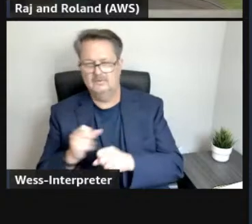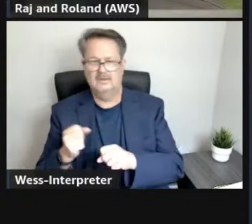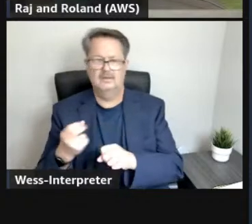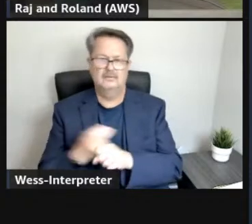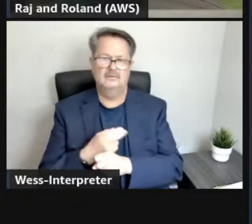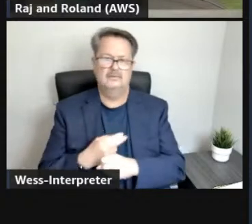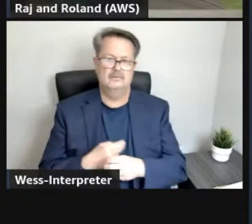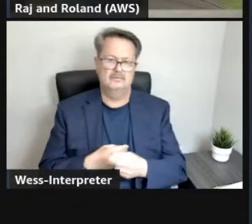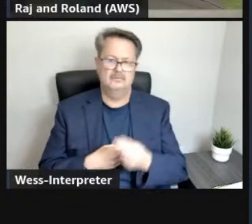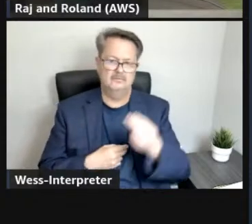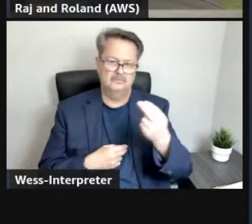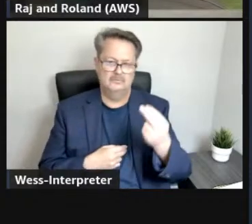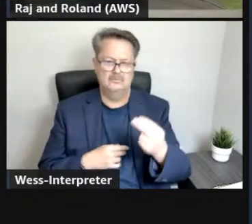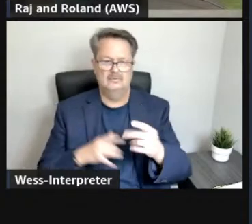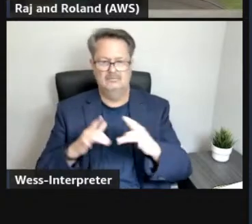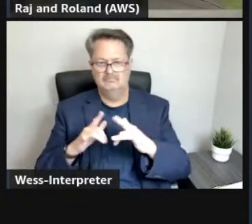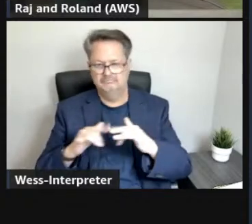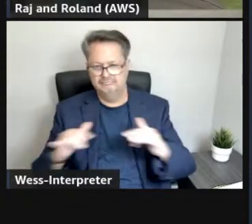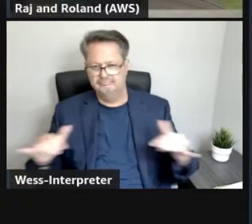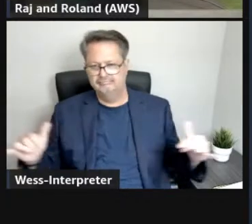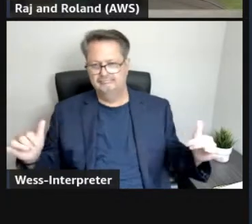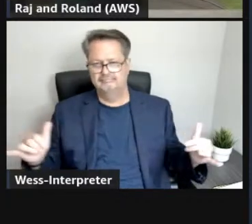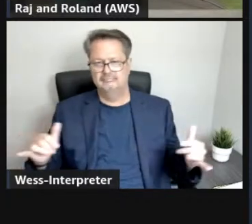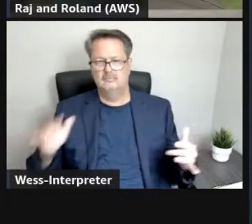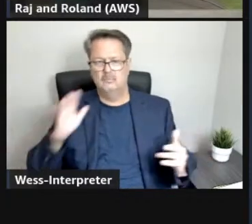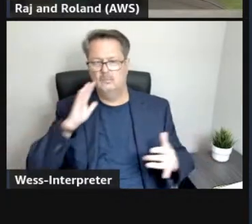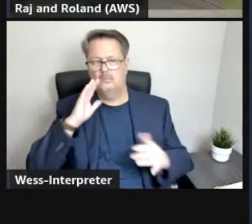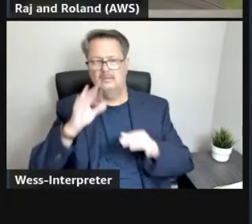affinity, etc. We'll come to that in a couple slides.